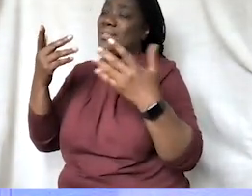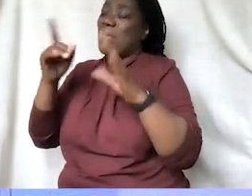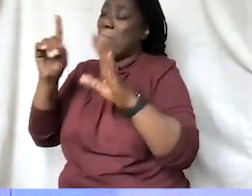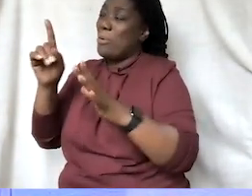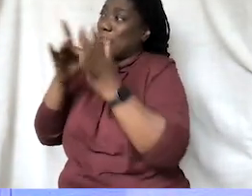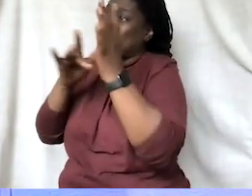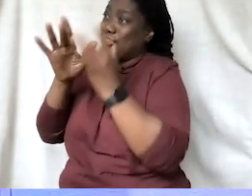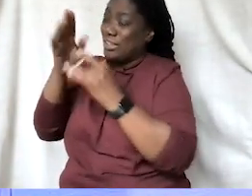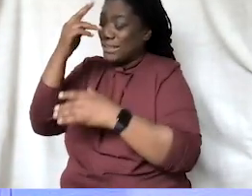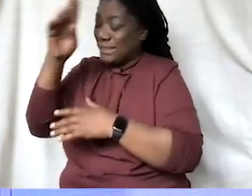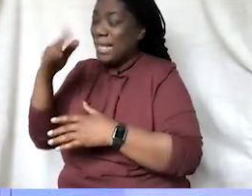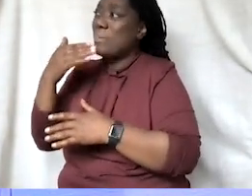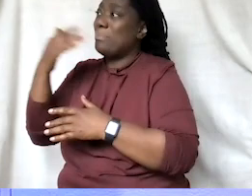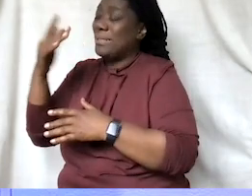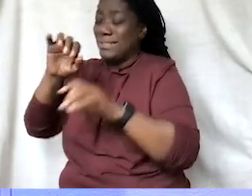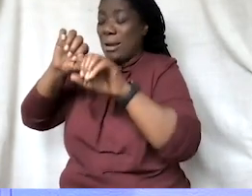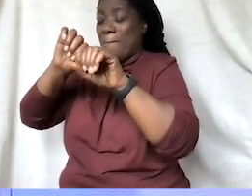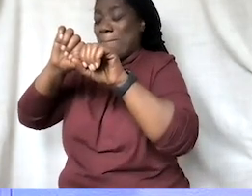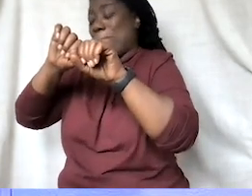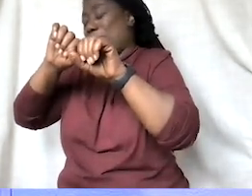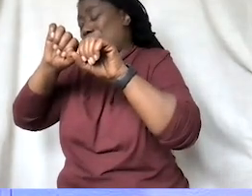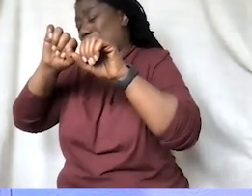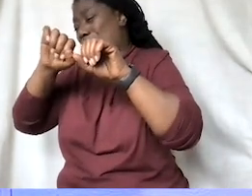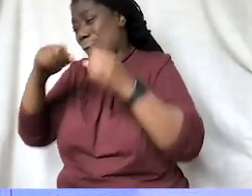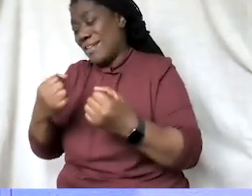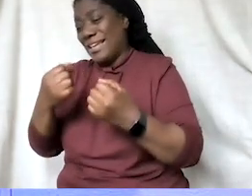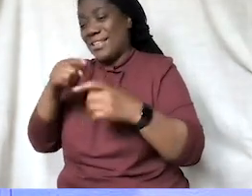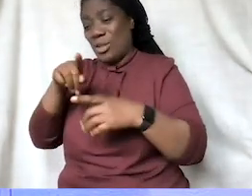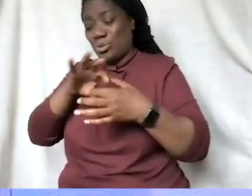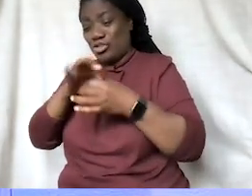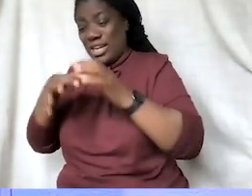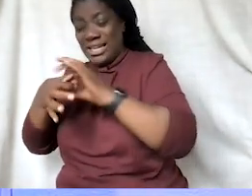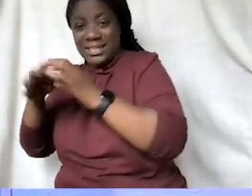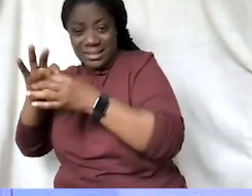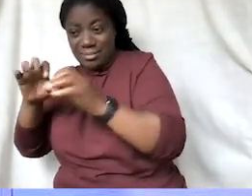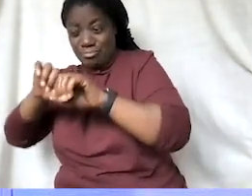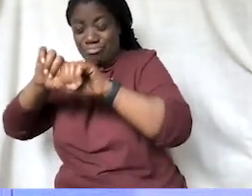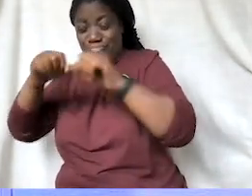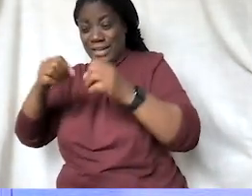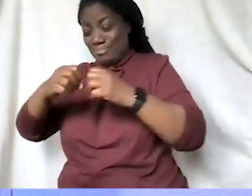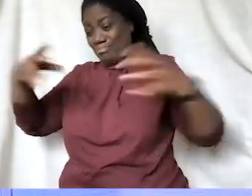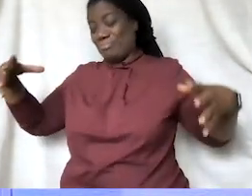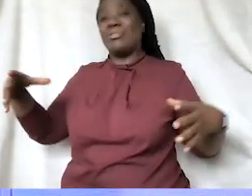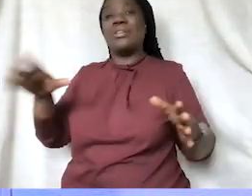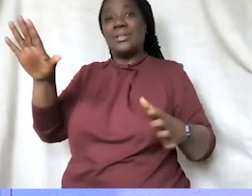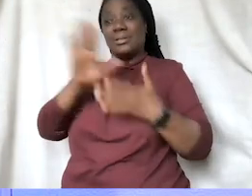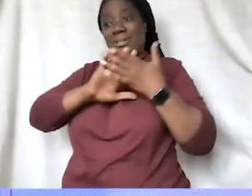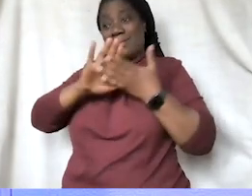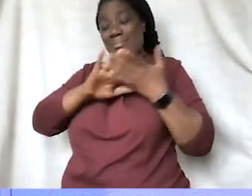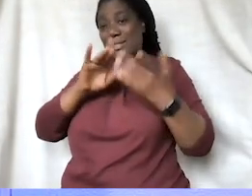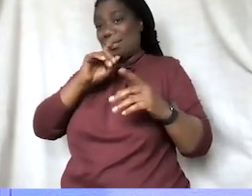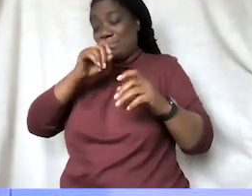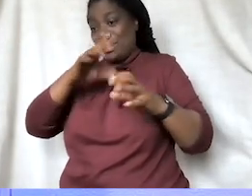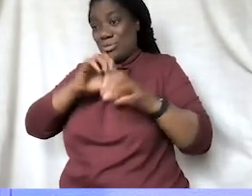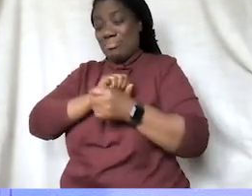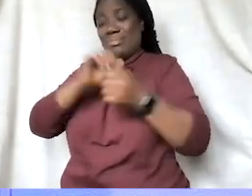name of Jesus, break every demonic yoke. Break every chain that the devil has ensnared